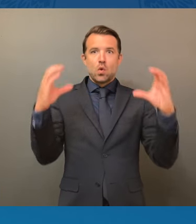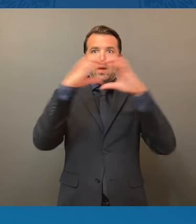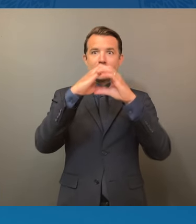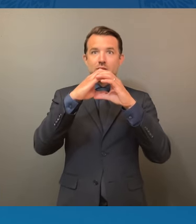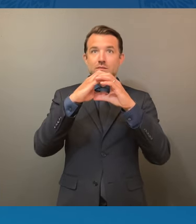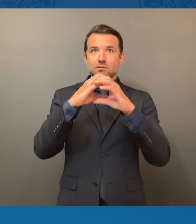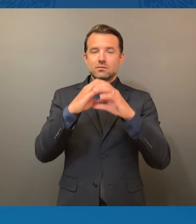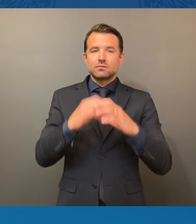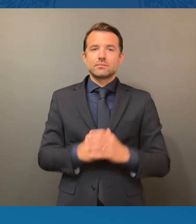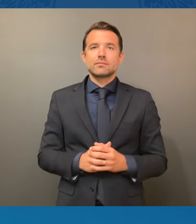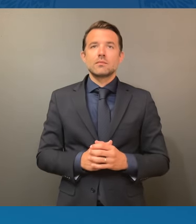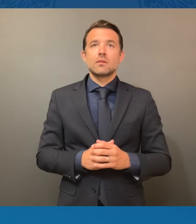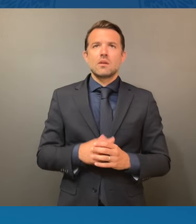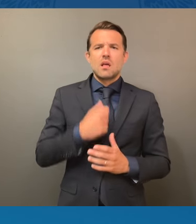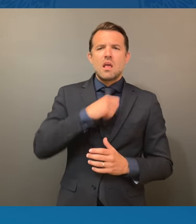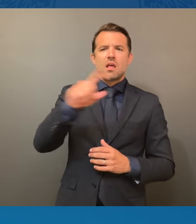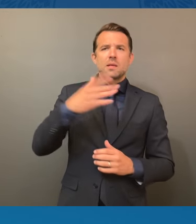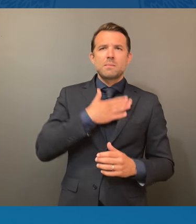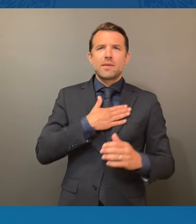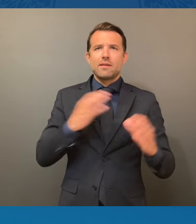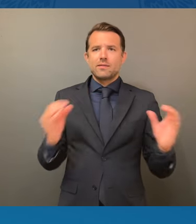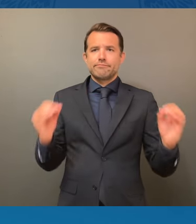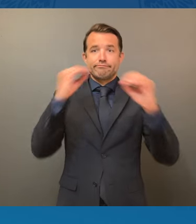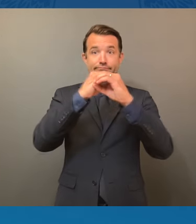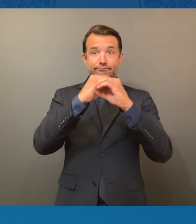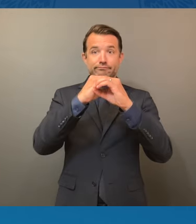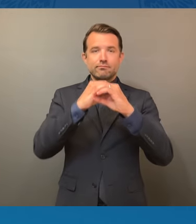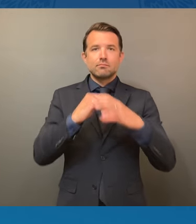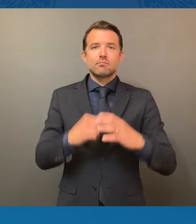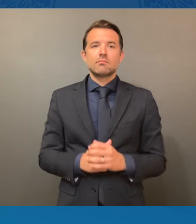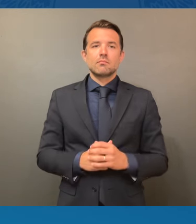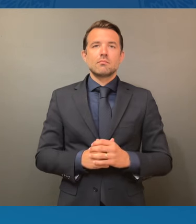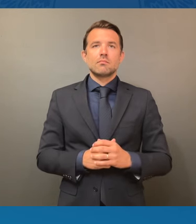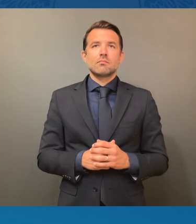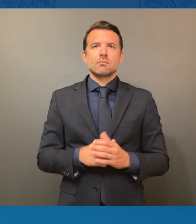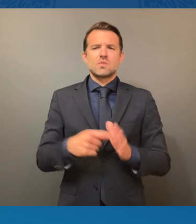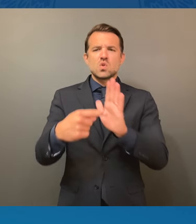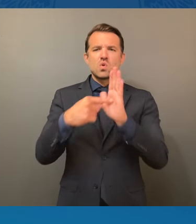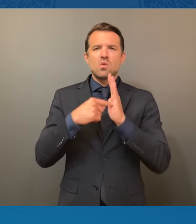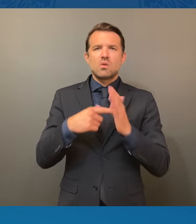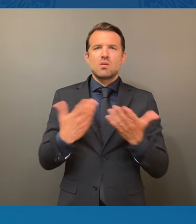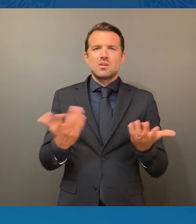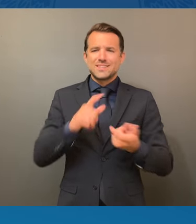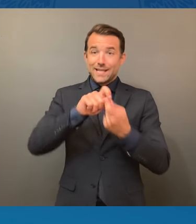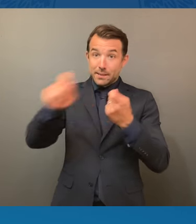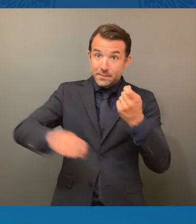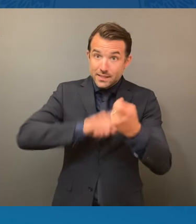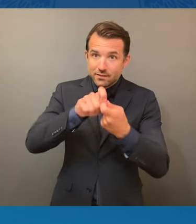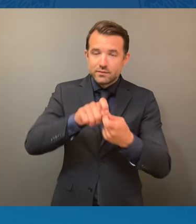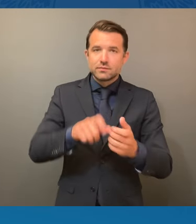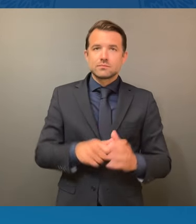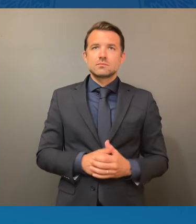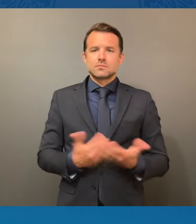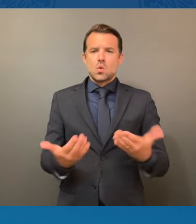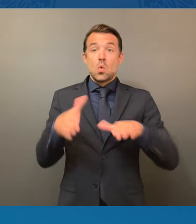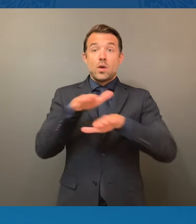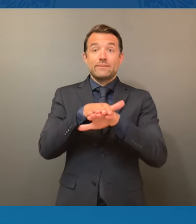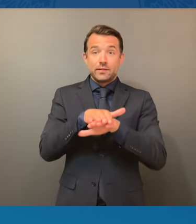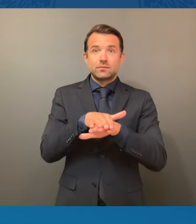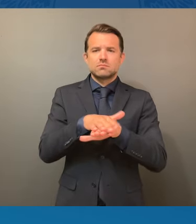Venn diagram on two circles for me, and in particular, the overlap of states that